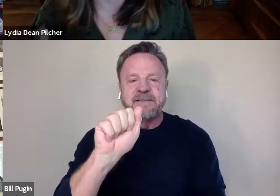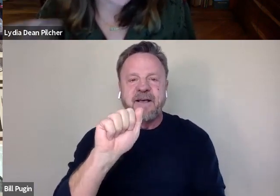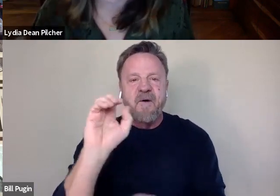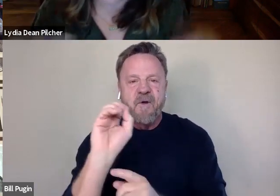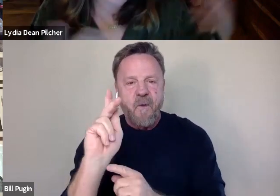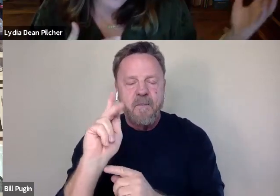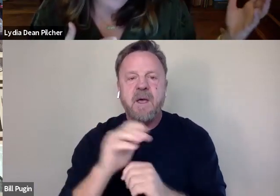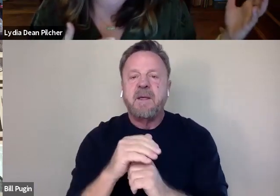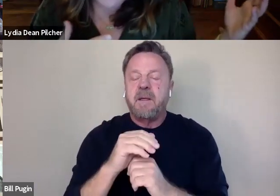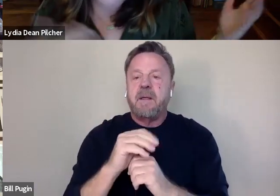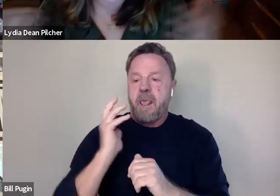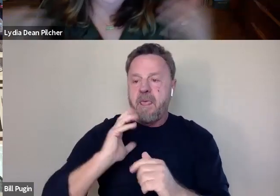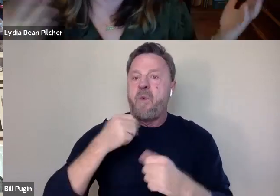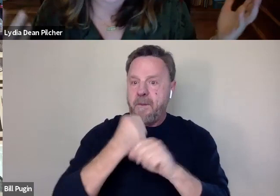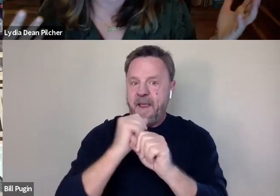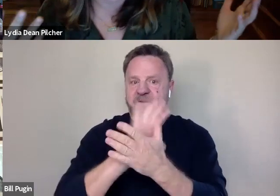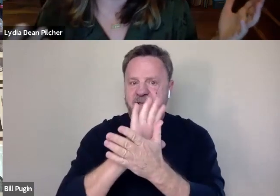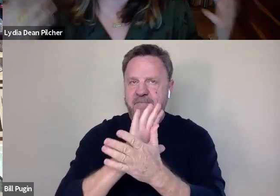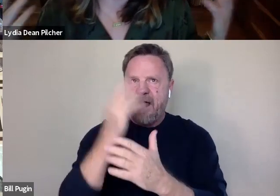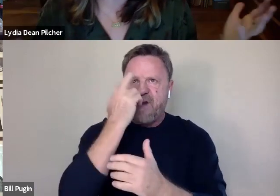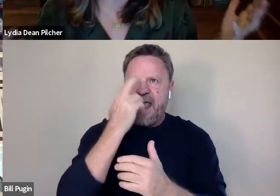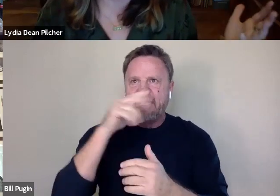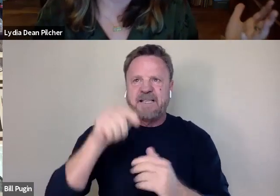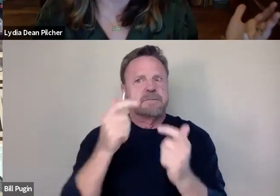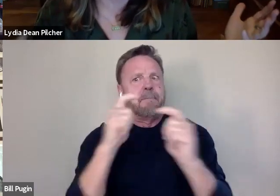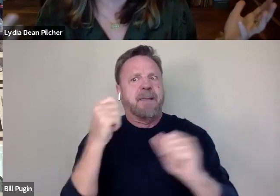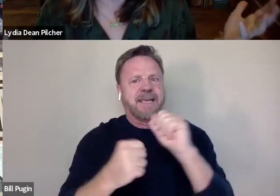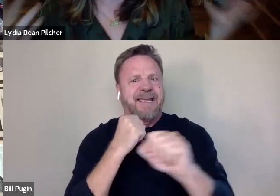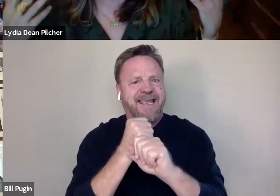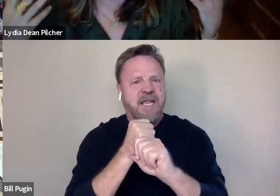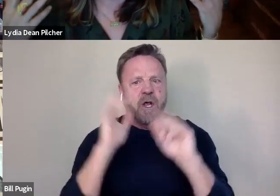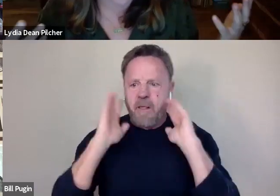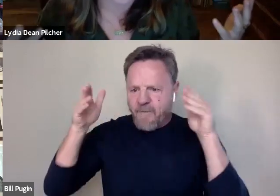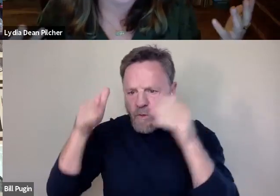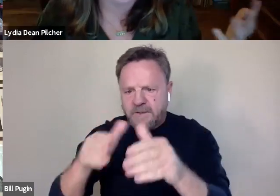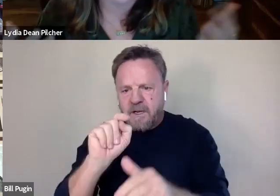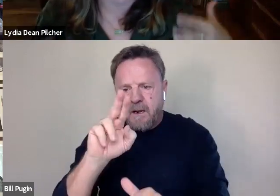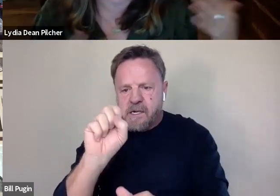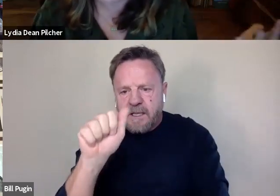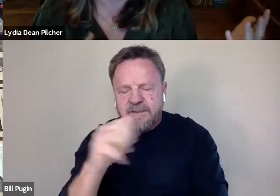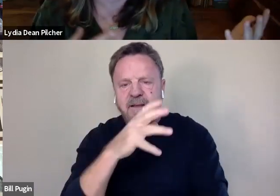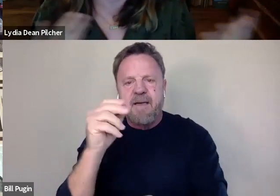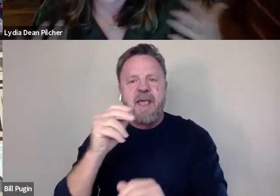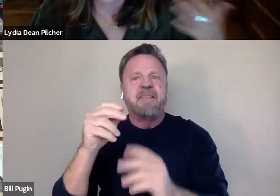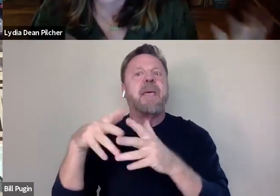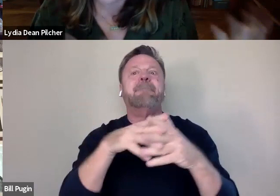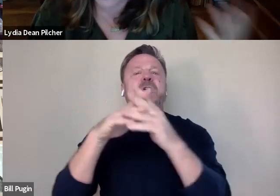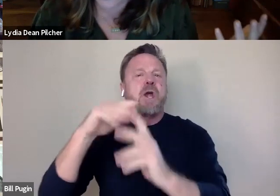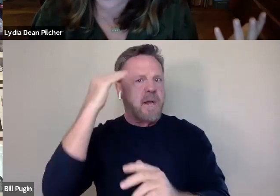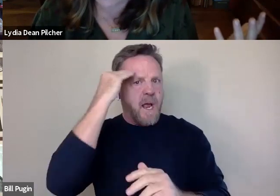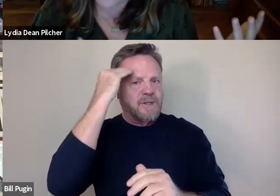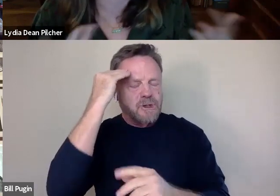know, when we made the film, I realized this year was a big year for Tulsa and American consciousness. When we made the film, it